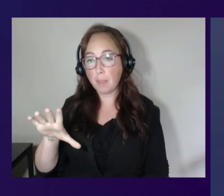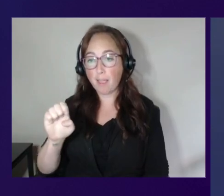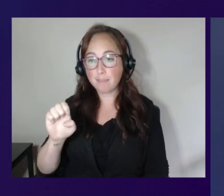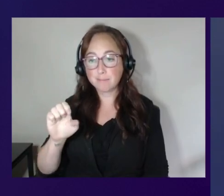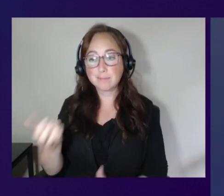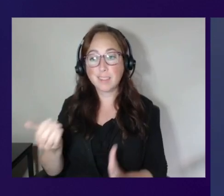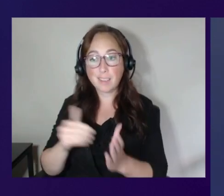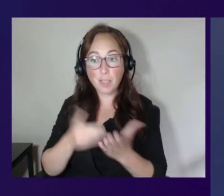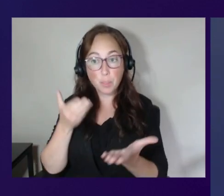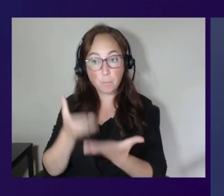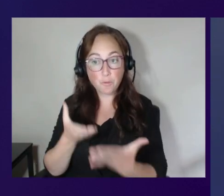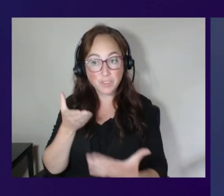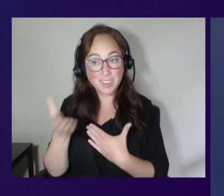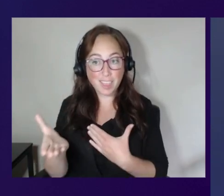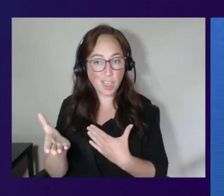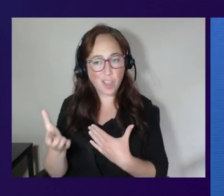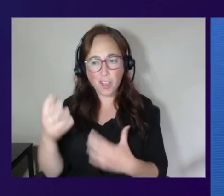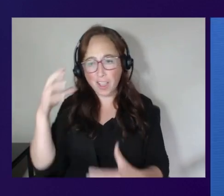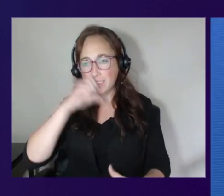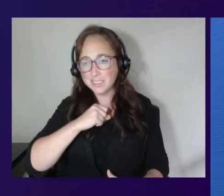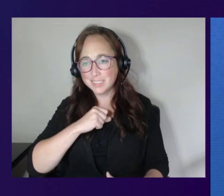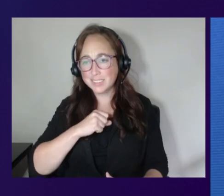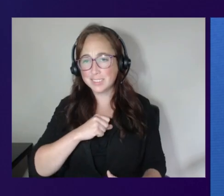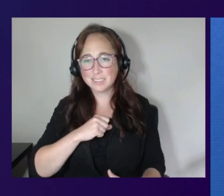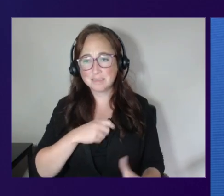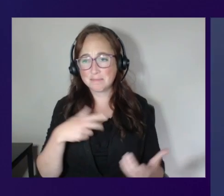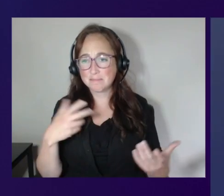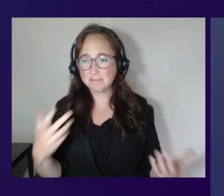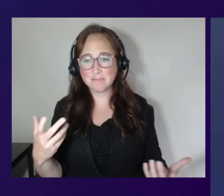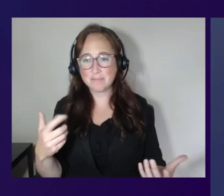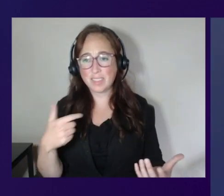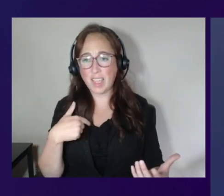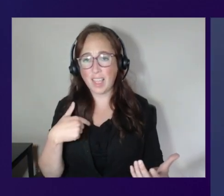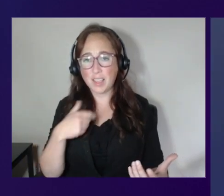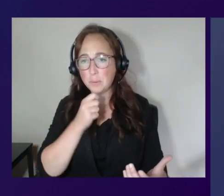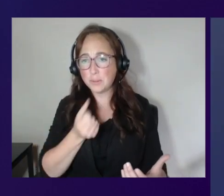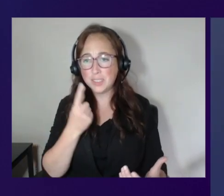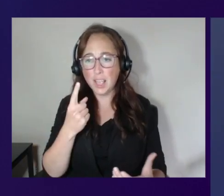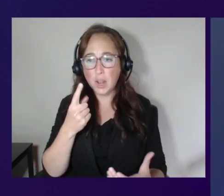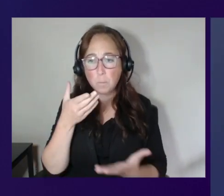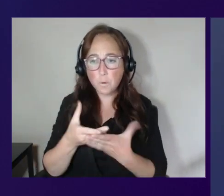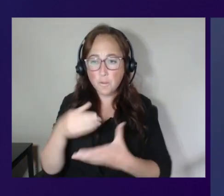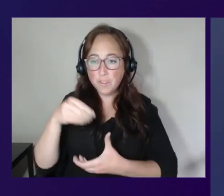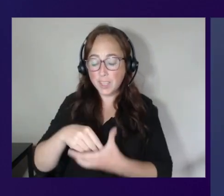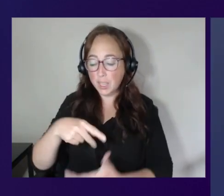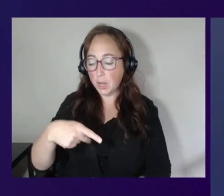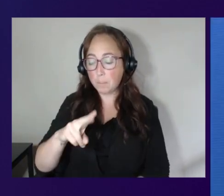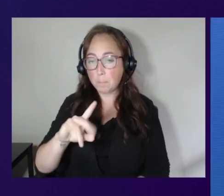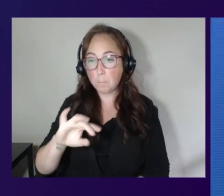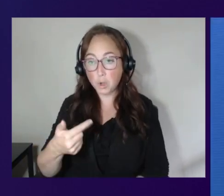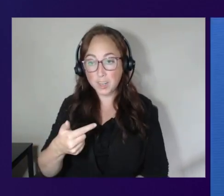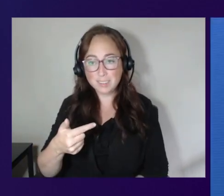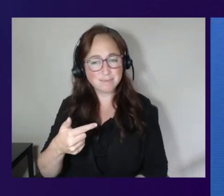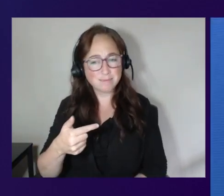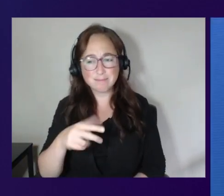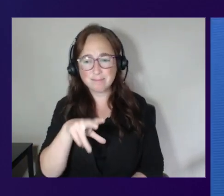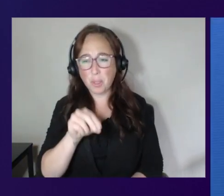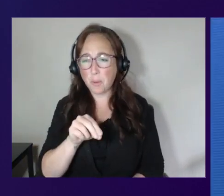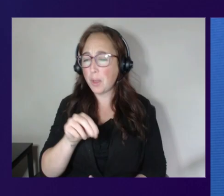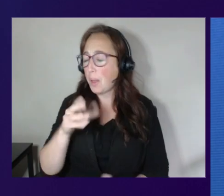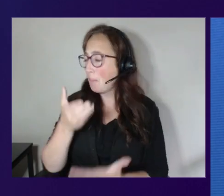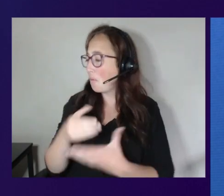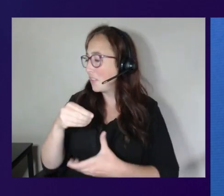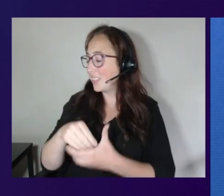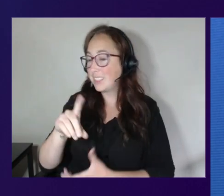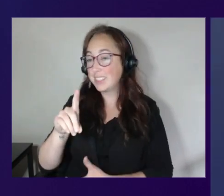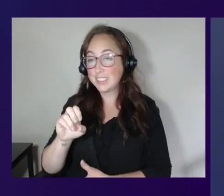the pudding, I guess. Is that Exactly. so? The phrase, what? I don't understand that phrase, but Proof is in the DevTools. How about that? okay, Got there it you in the go. DevTools, Proof yeah. is in